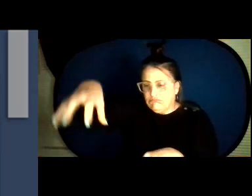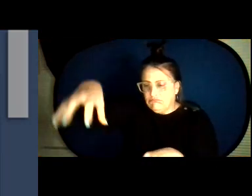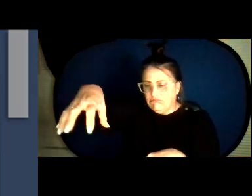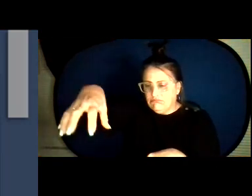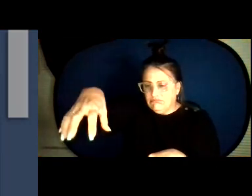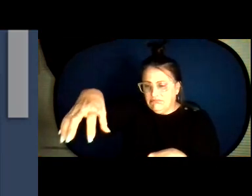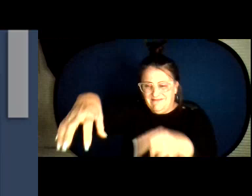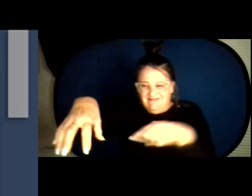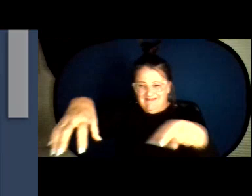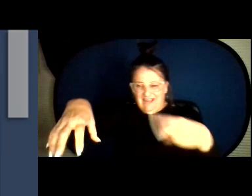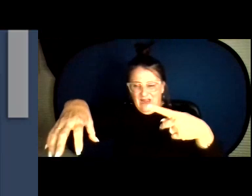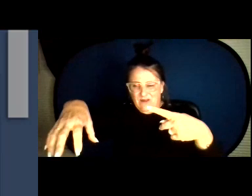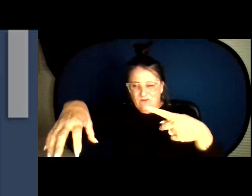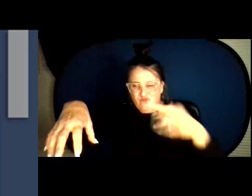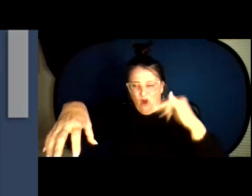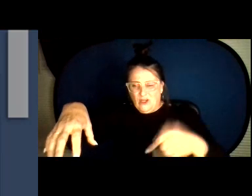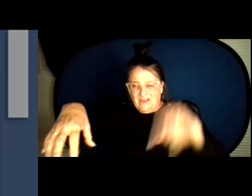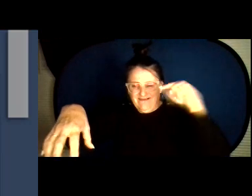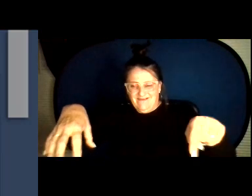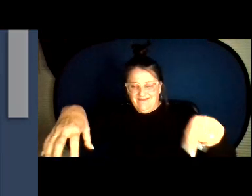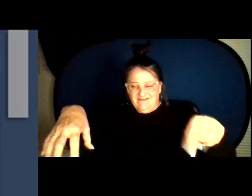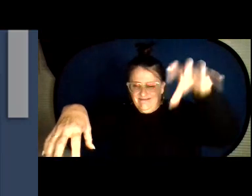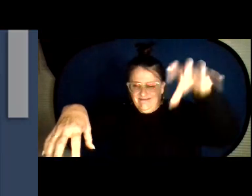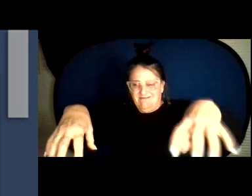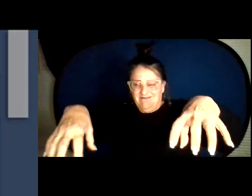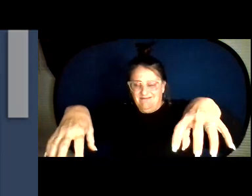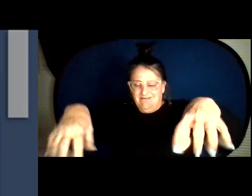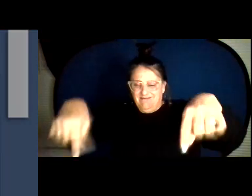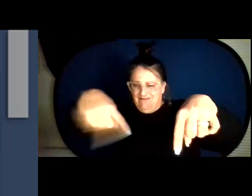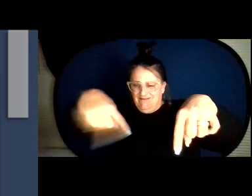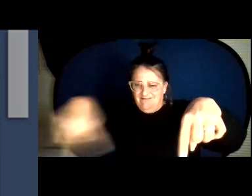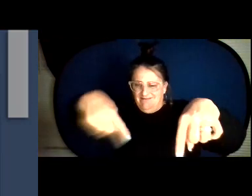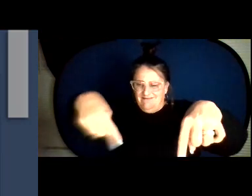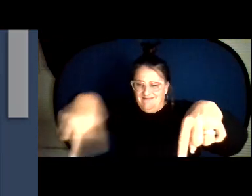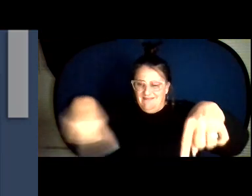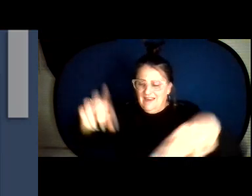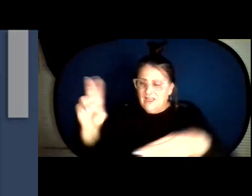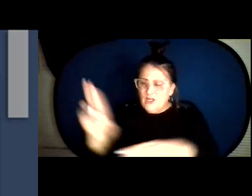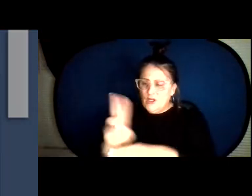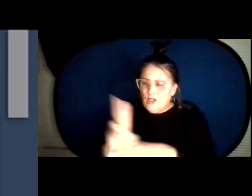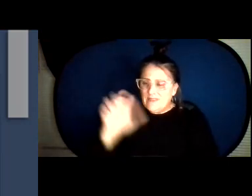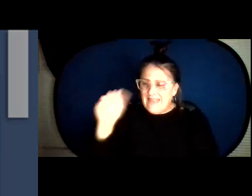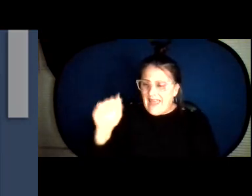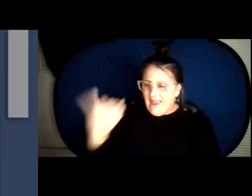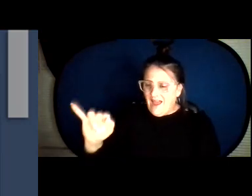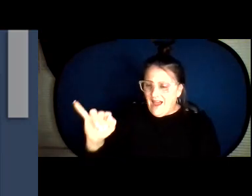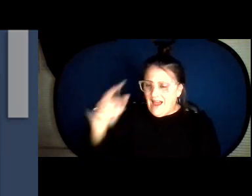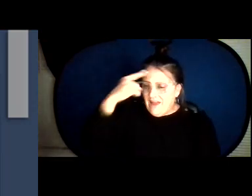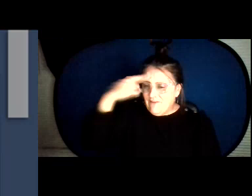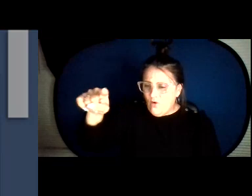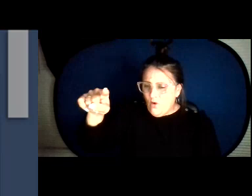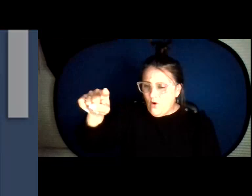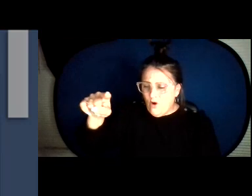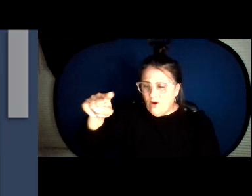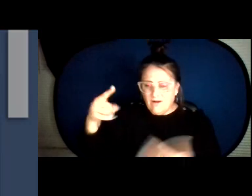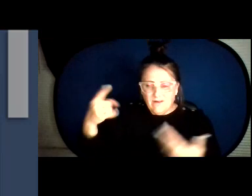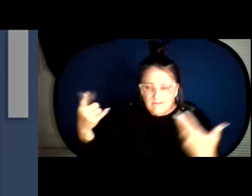and they talked about using AI for anticipating or